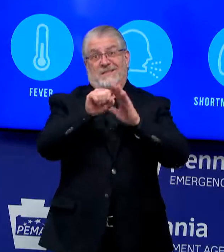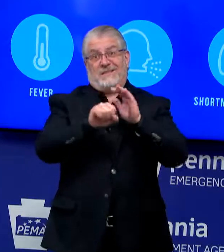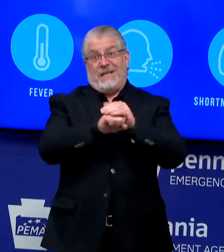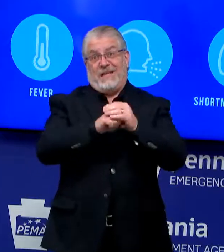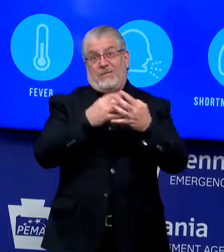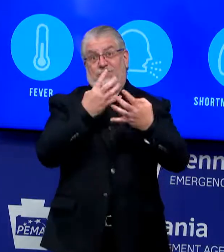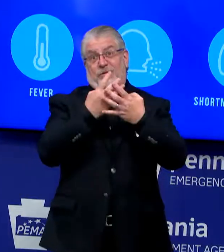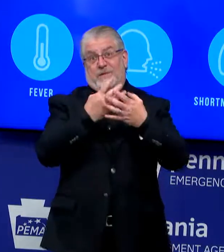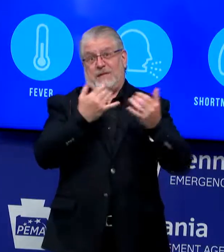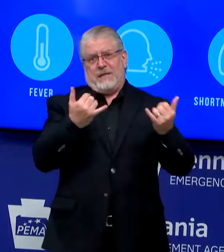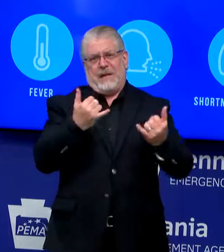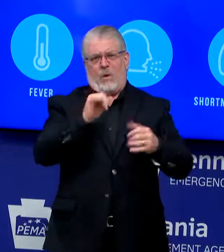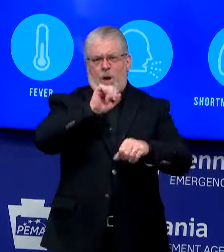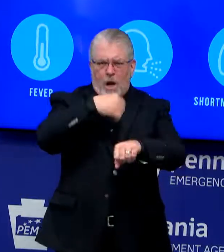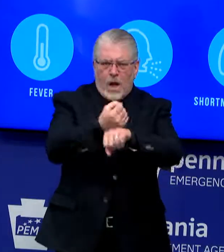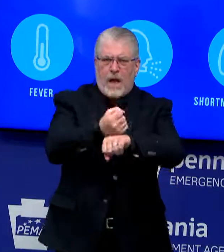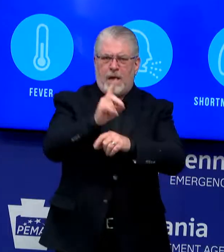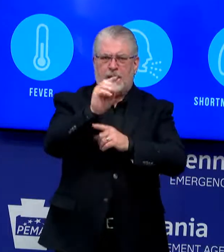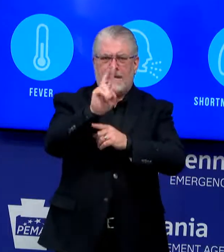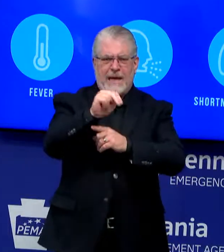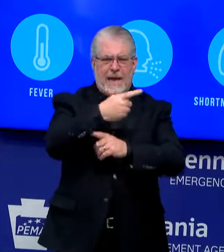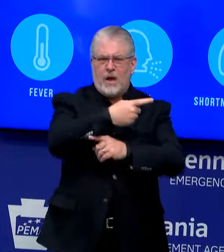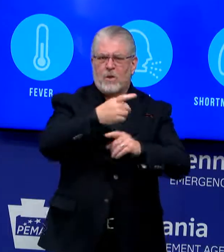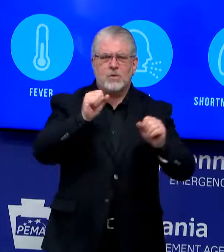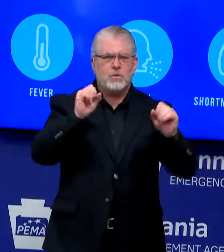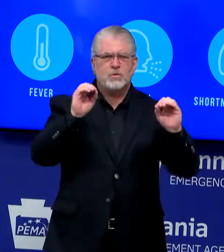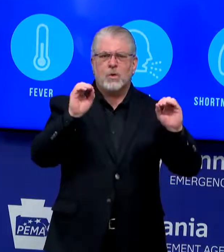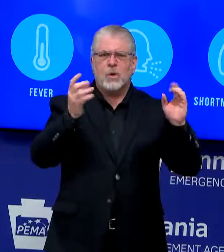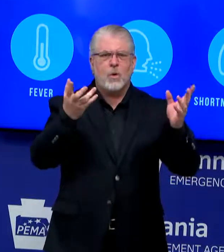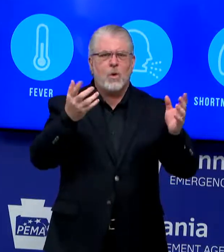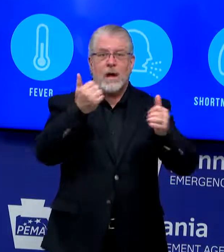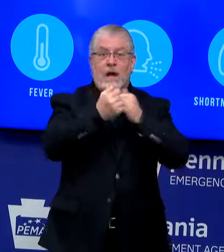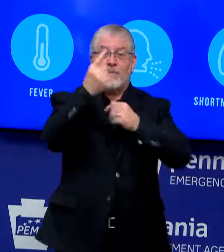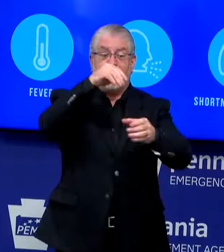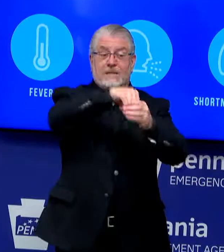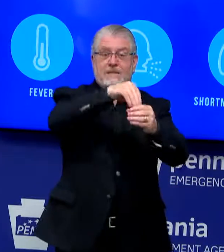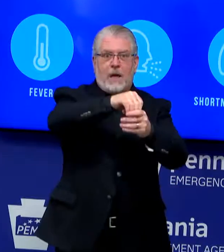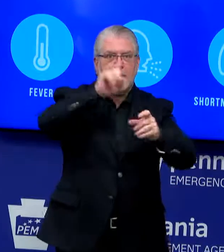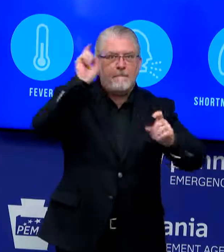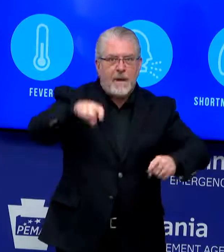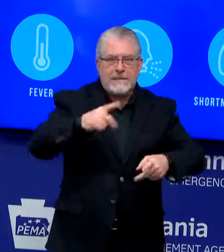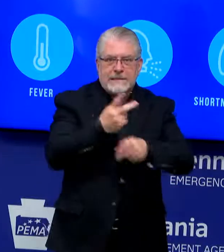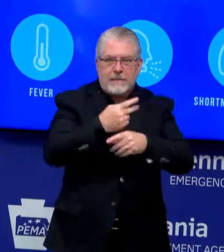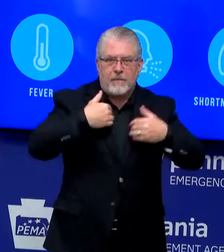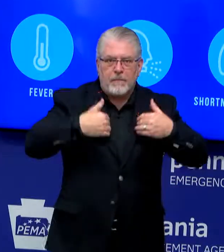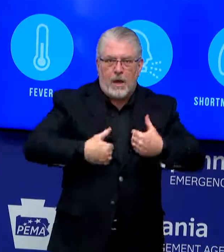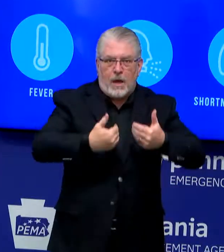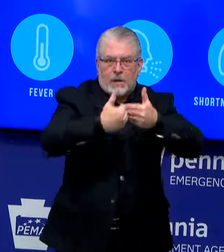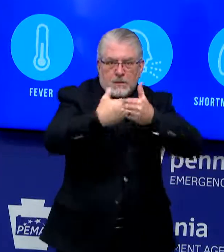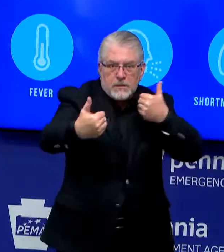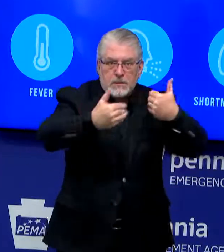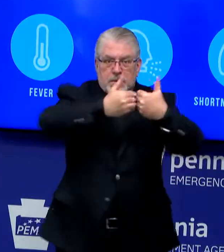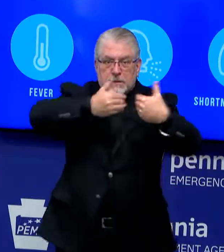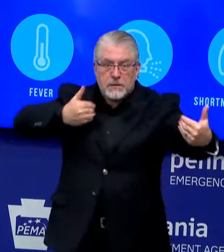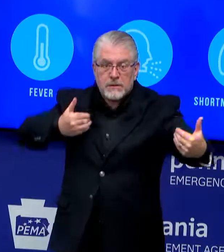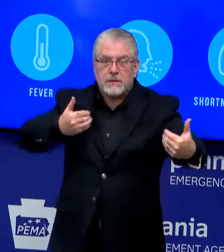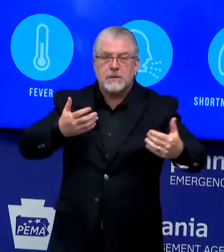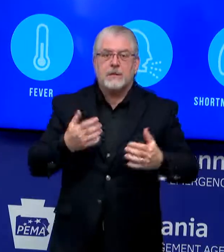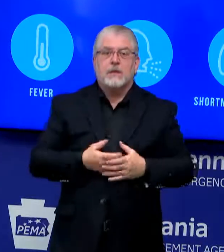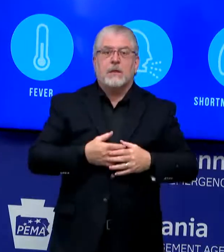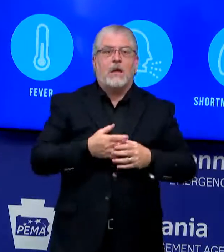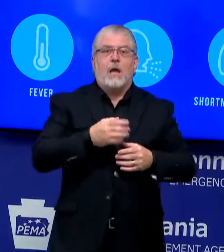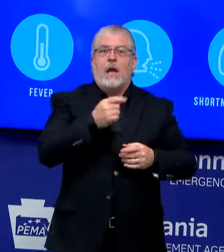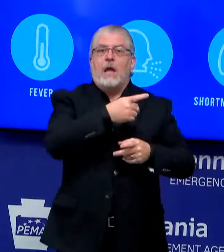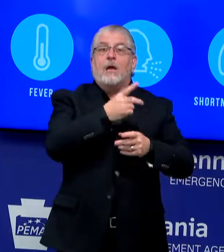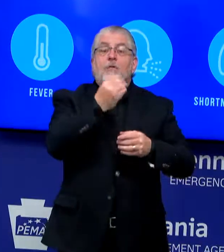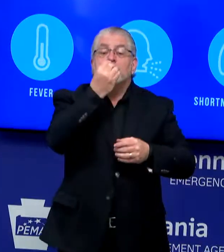together for like meals, we do that with small groups. So we're doing everything that we know at this point to